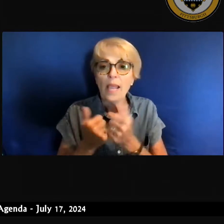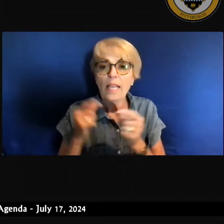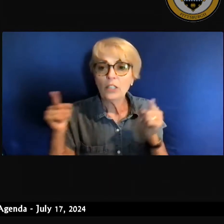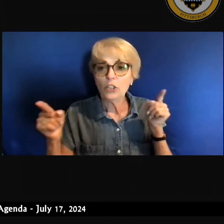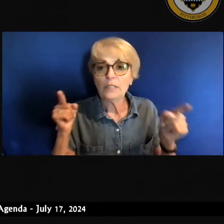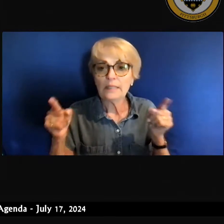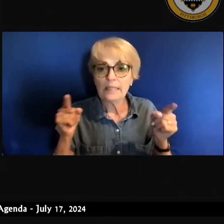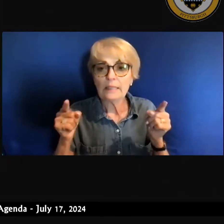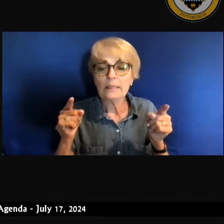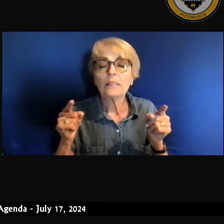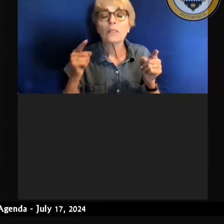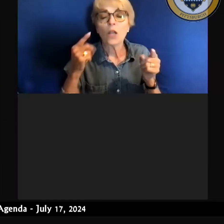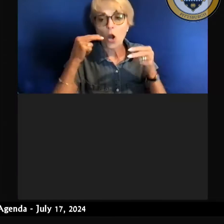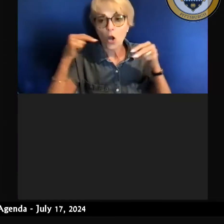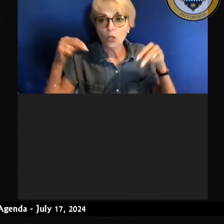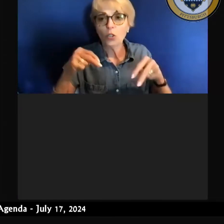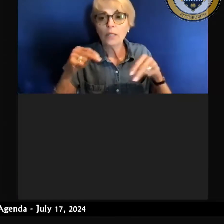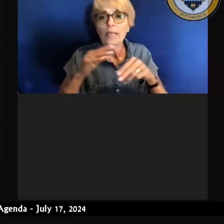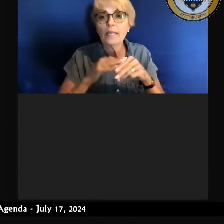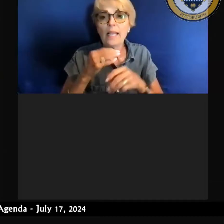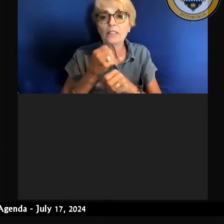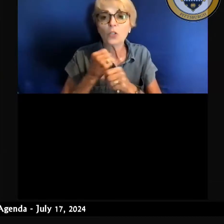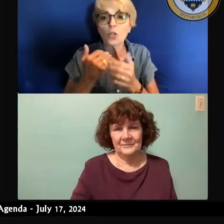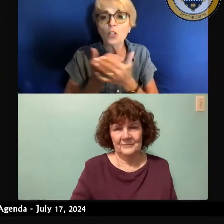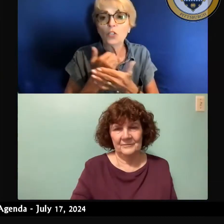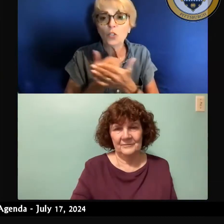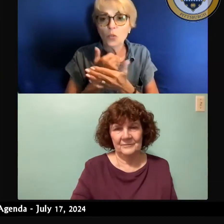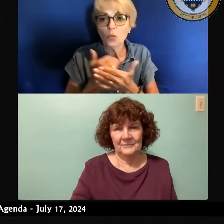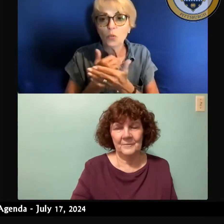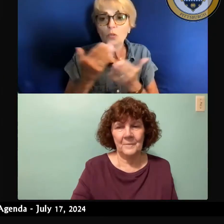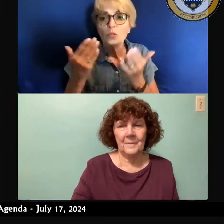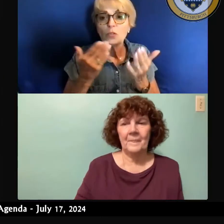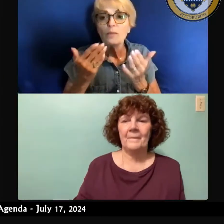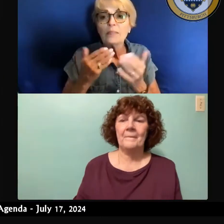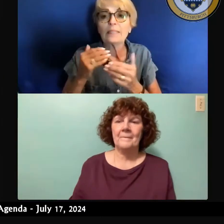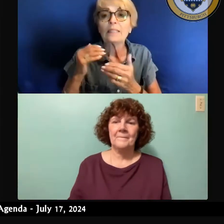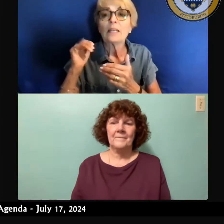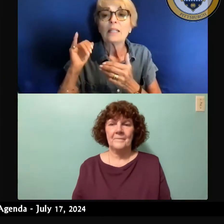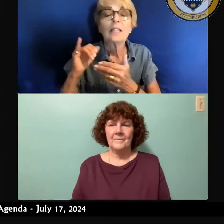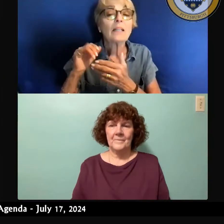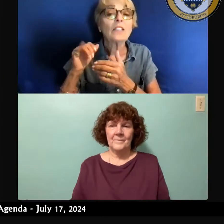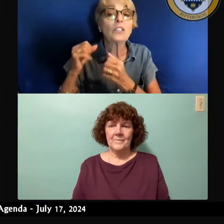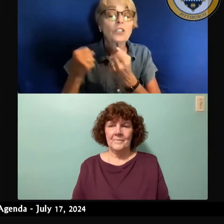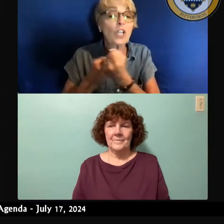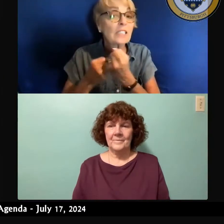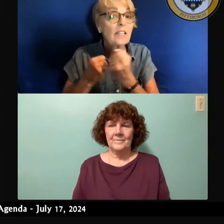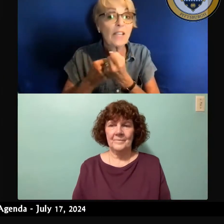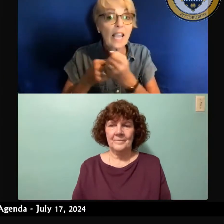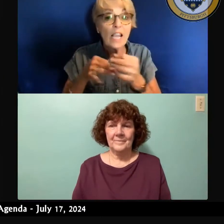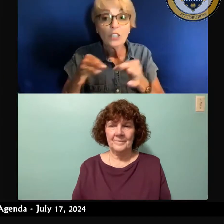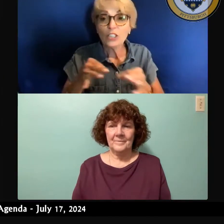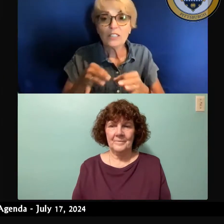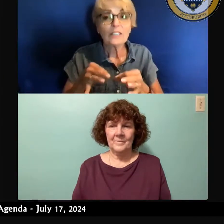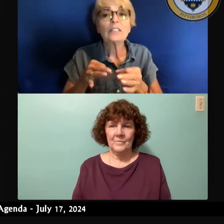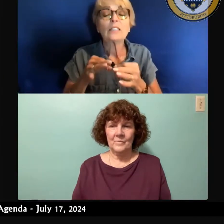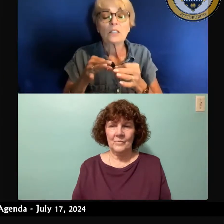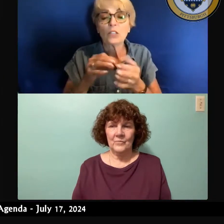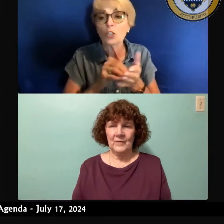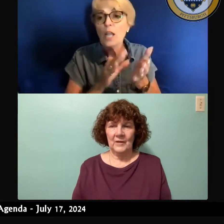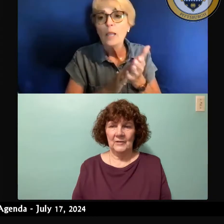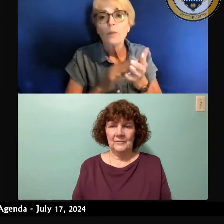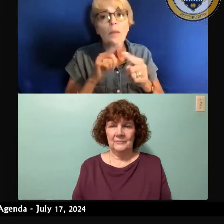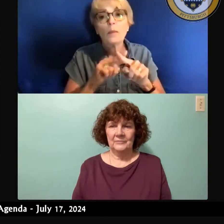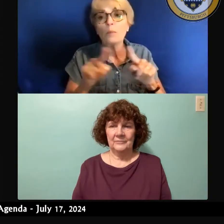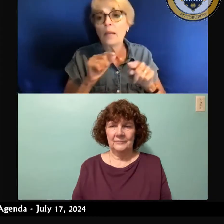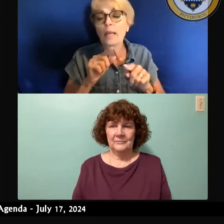new services. Justifications for final selections are documented but not released publicly, as they're exempt from